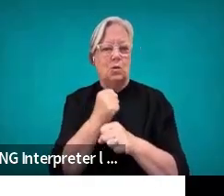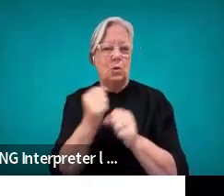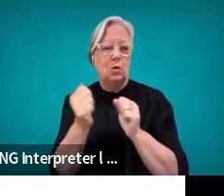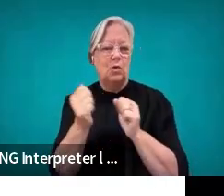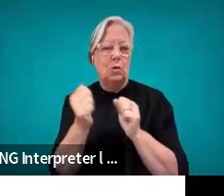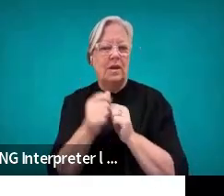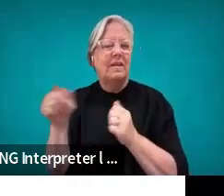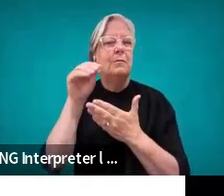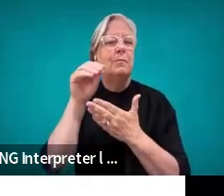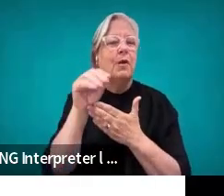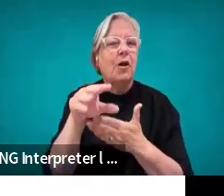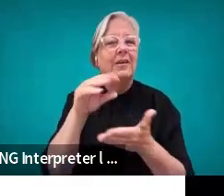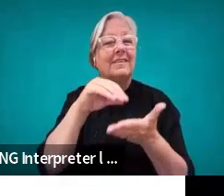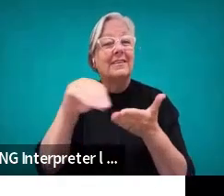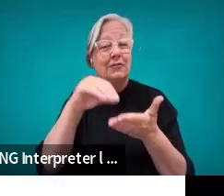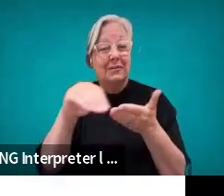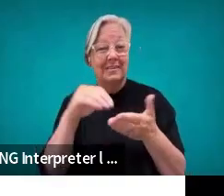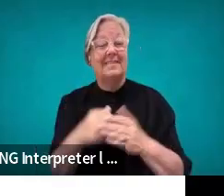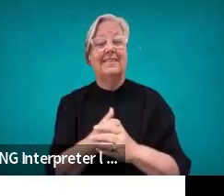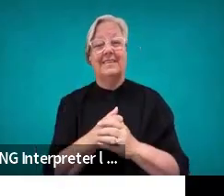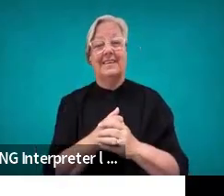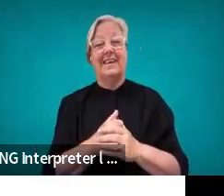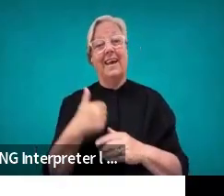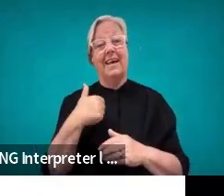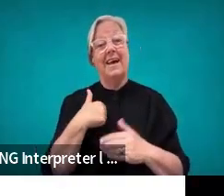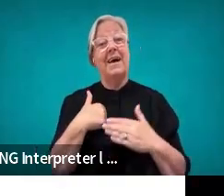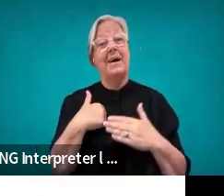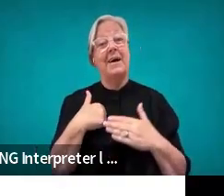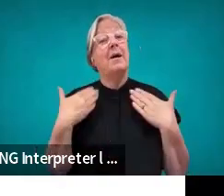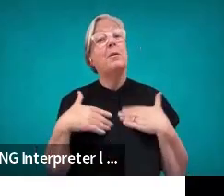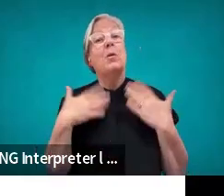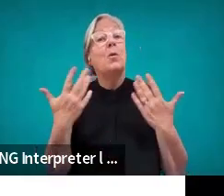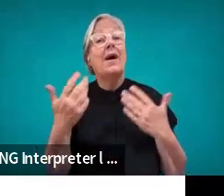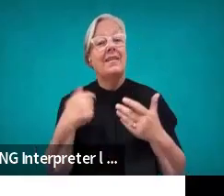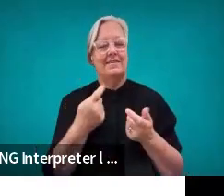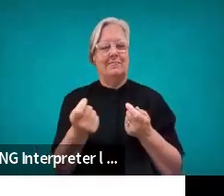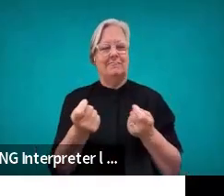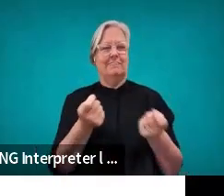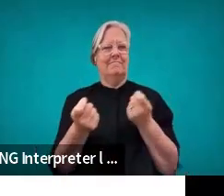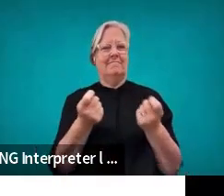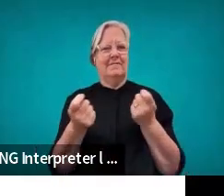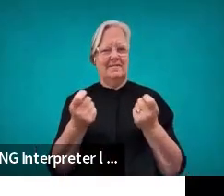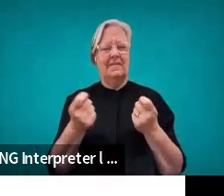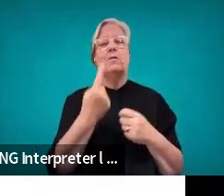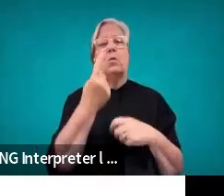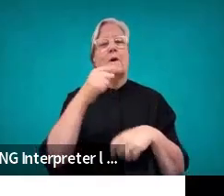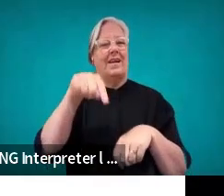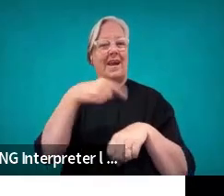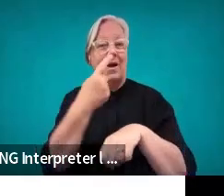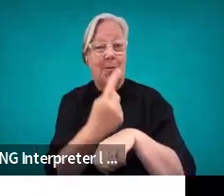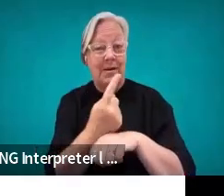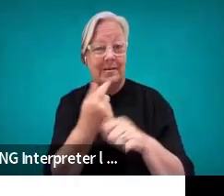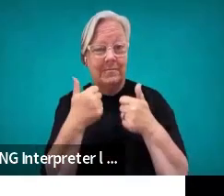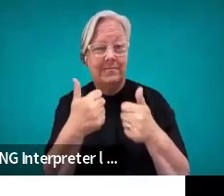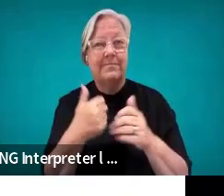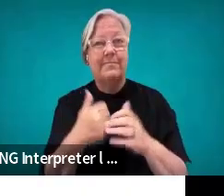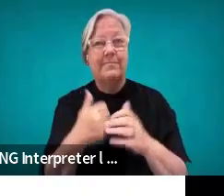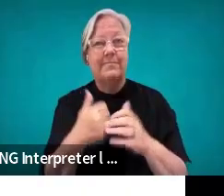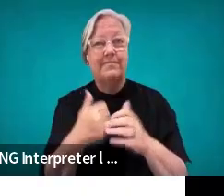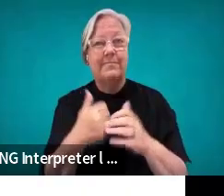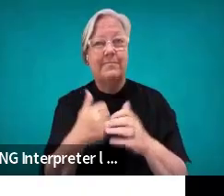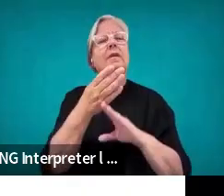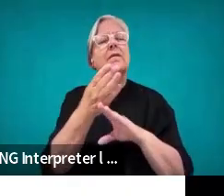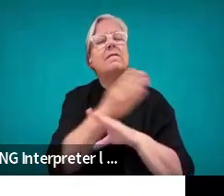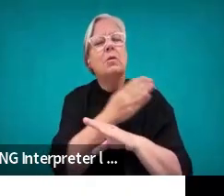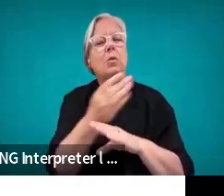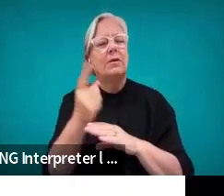and today I have the privilege of being your moderator for the next hour. Before we get started, just a quick